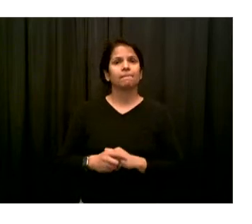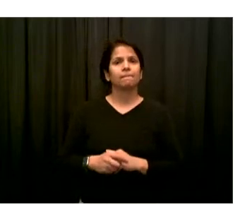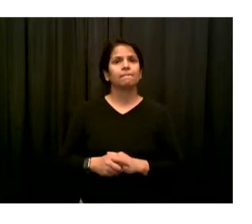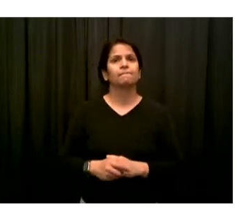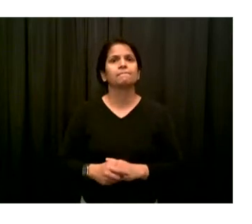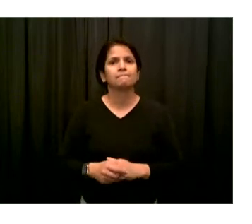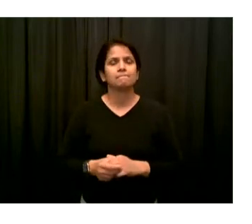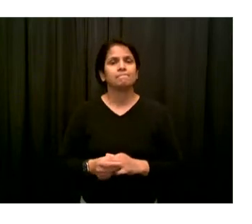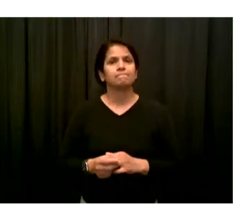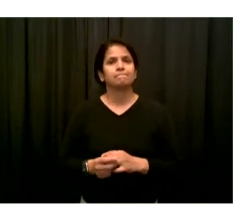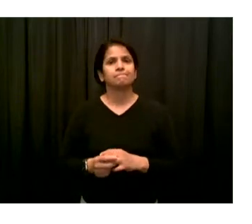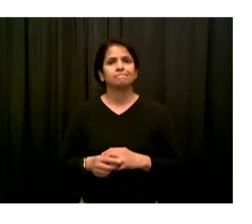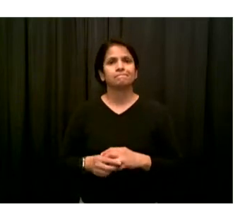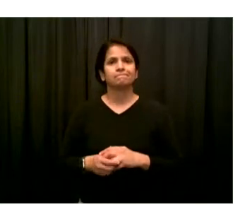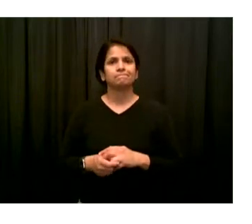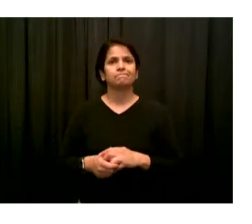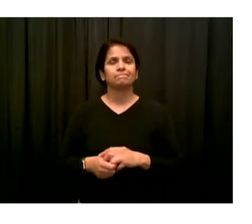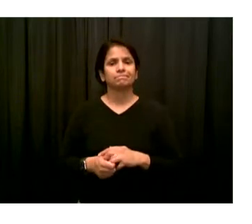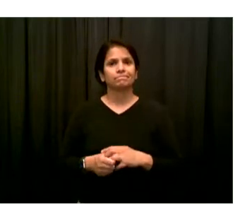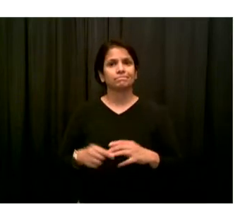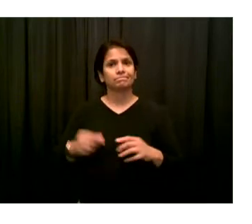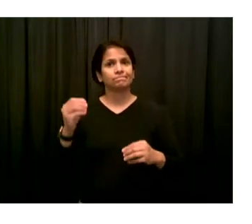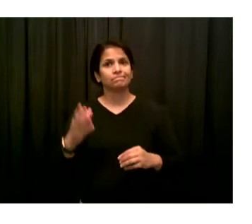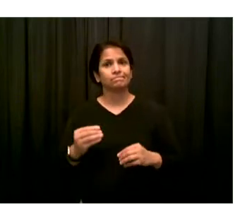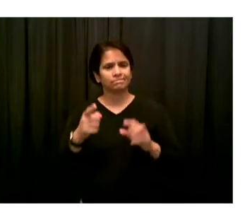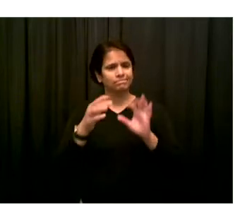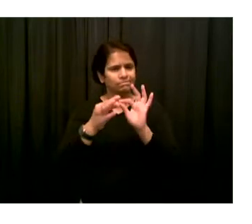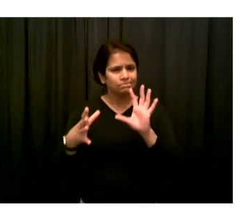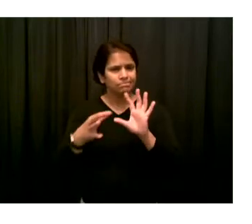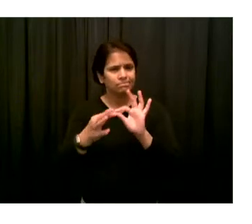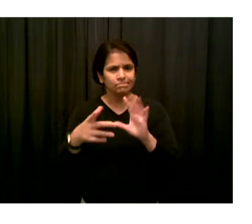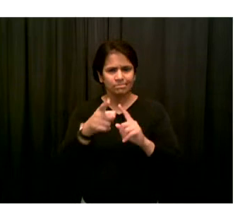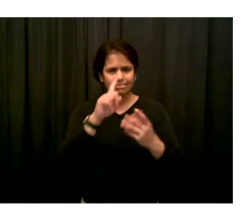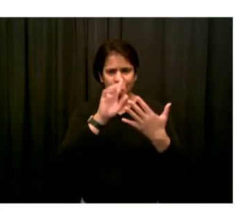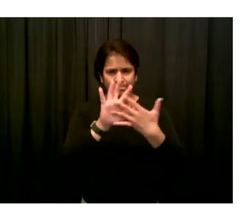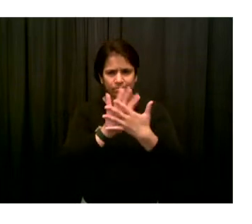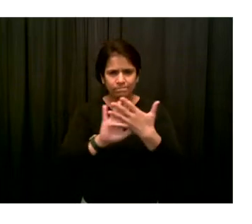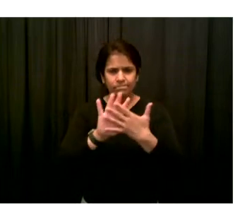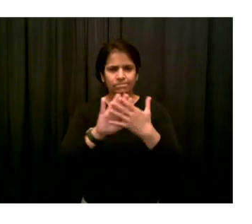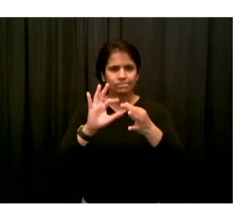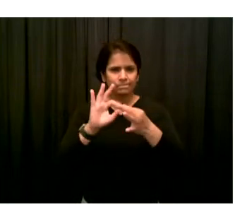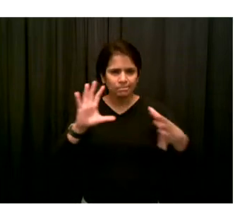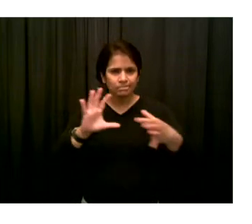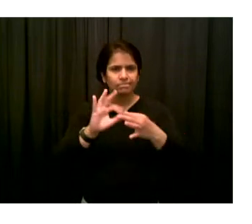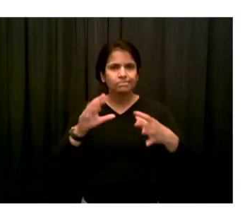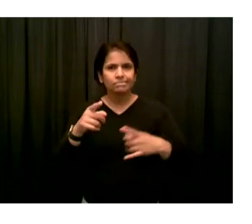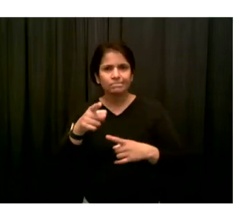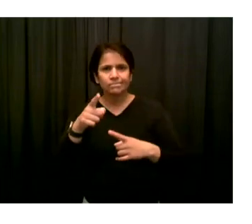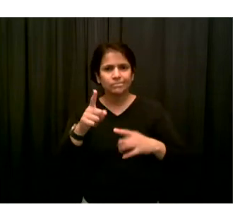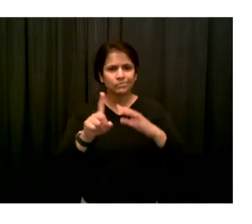addressing housing and economic insecurity is a part of this as well. These are steps that are critical to all